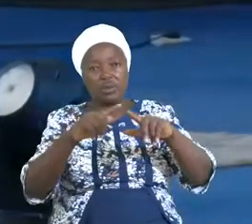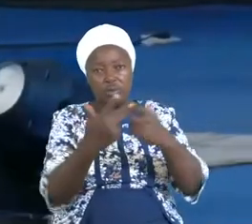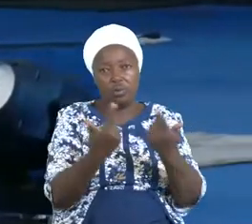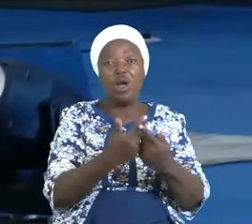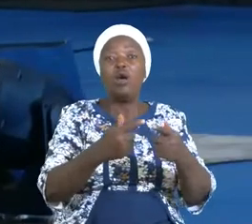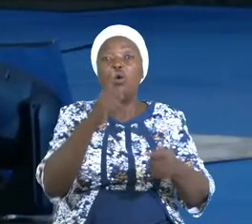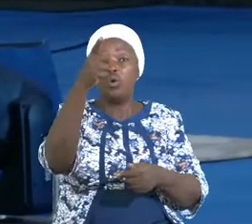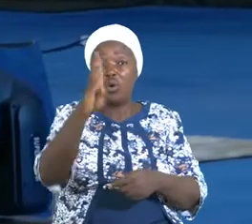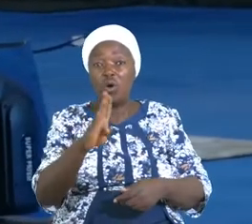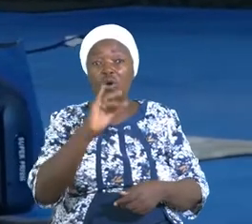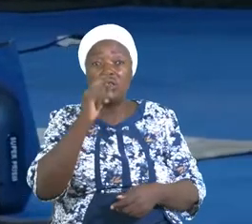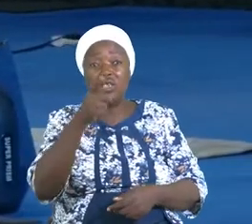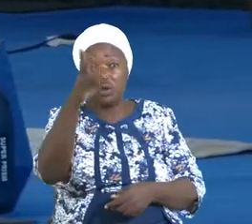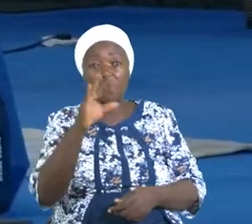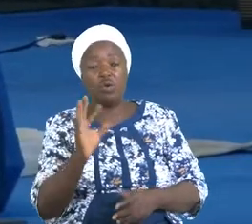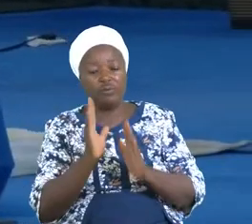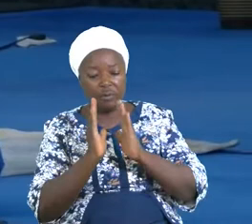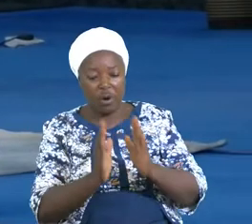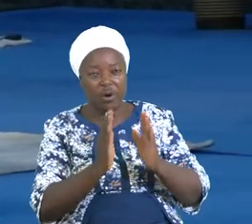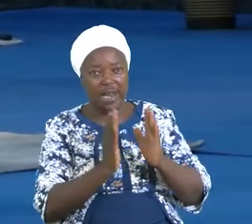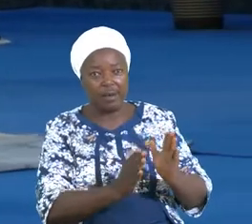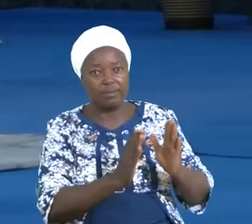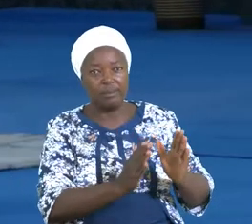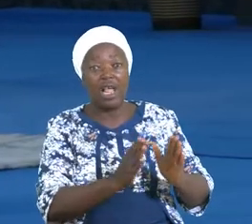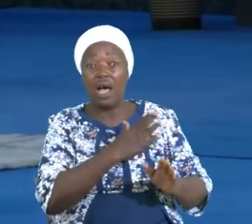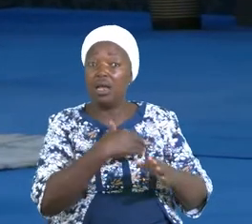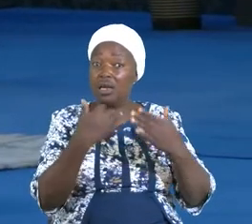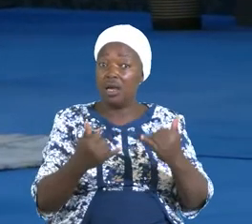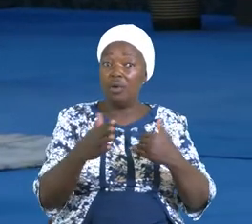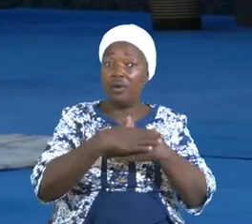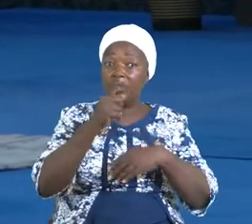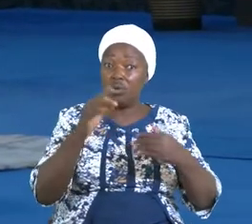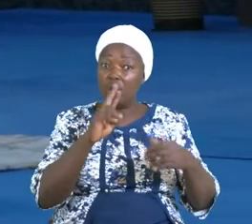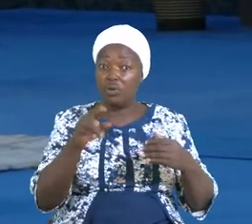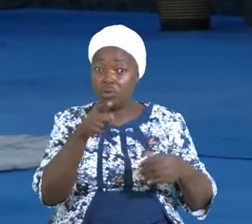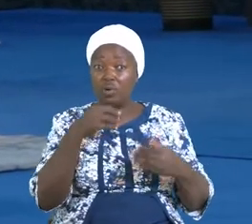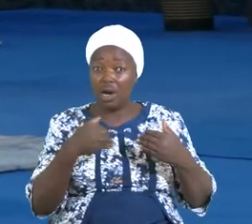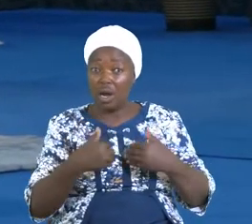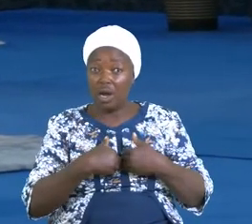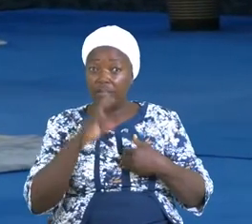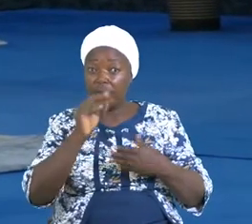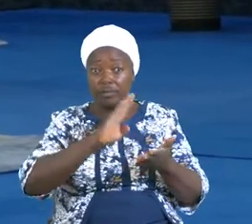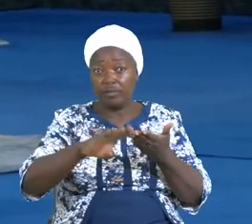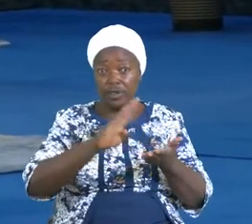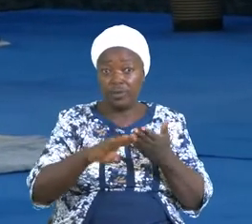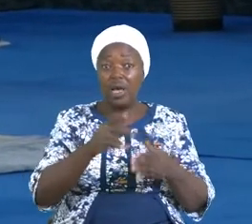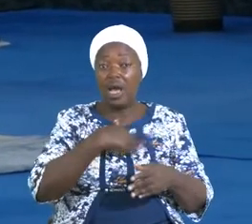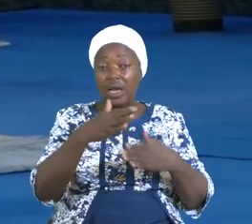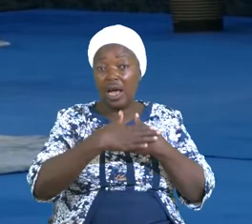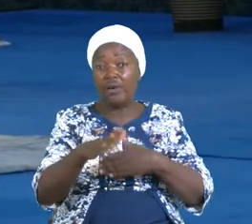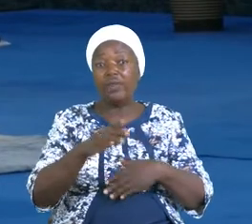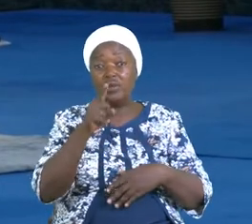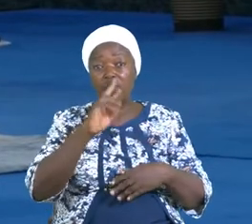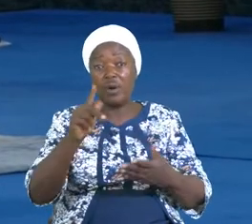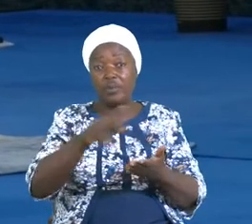God of order. And now, after you are pardoned, And after you're